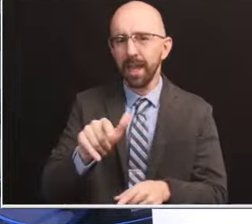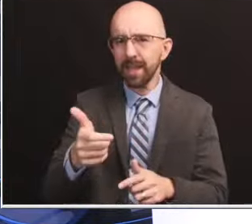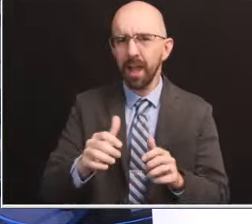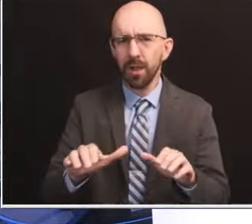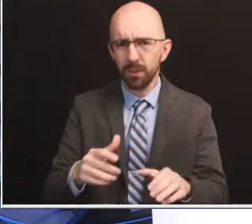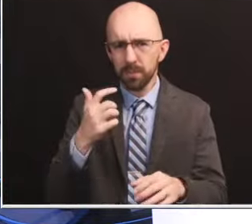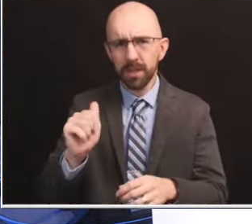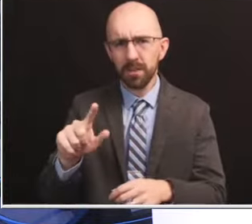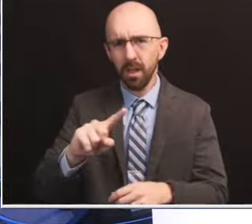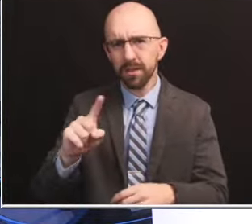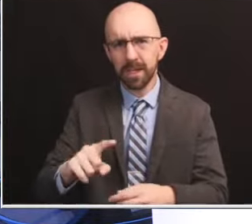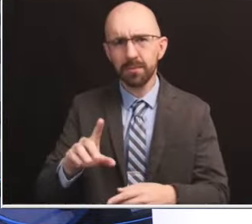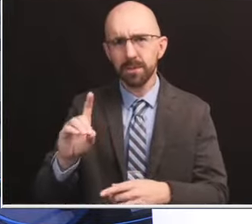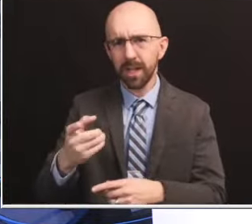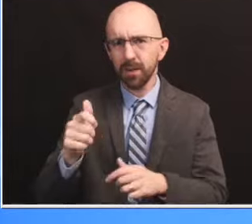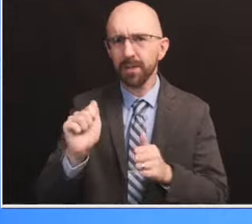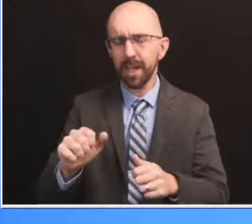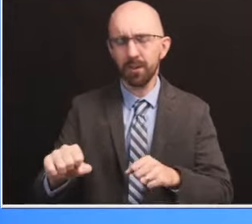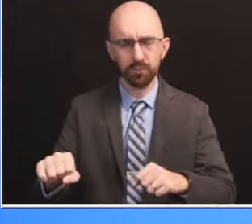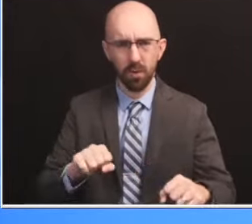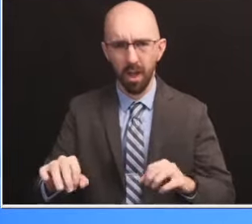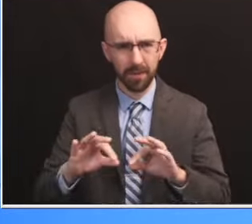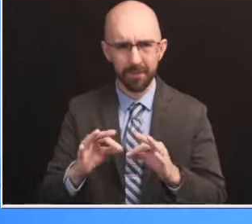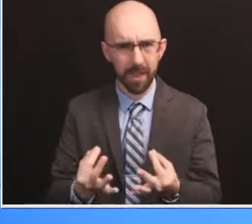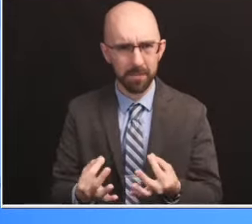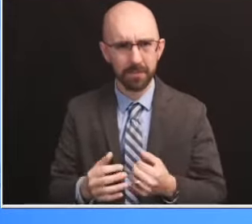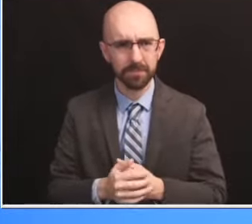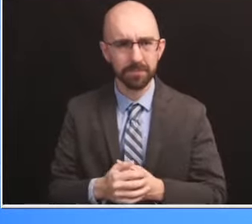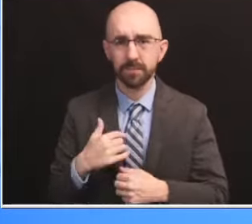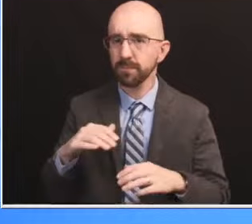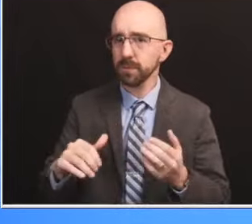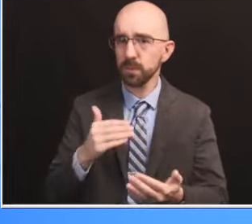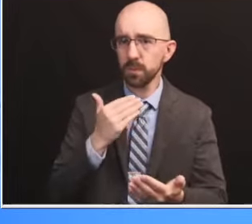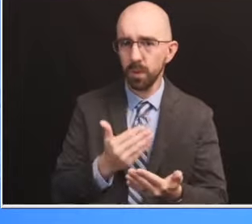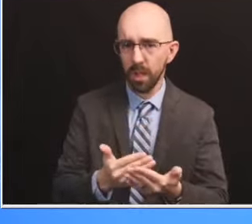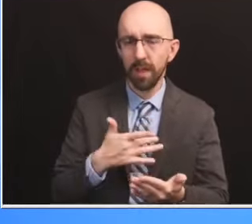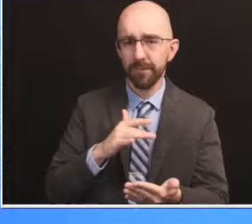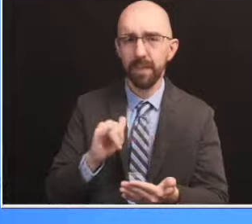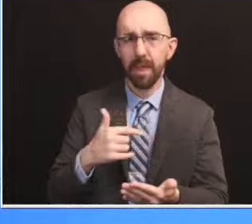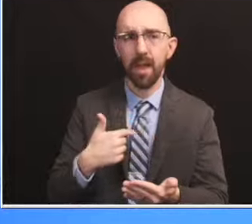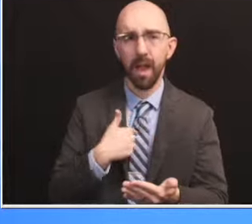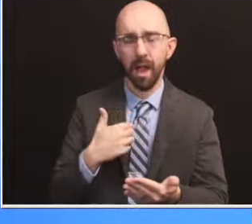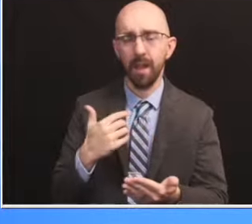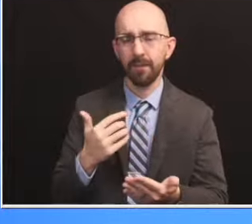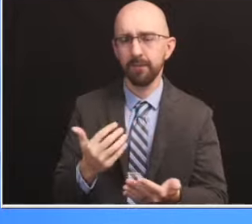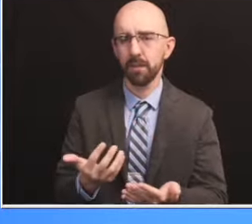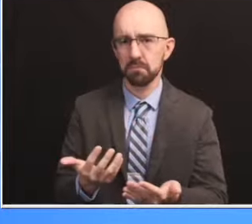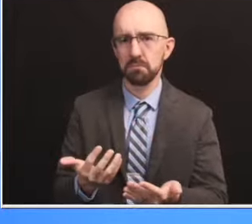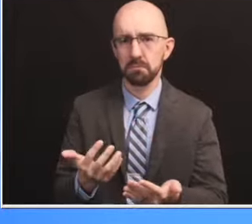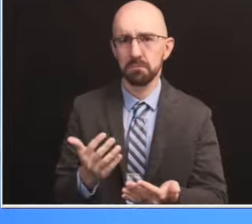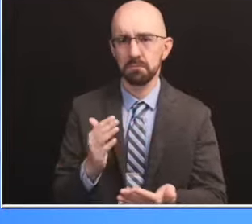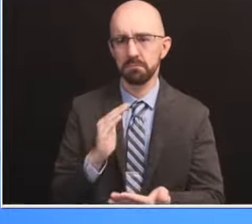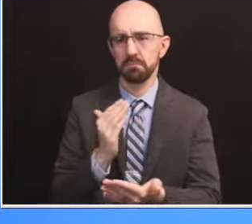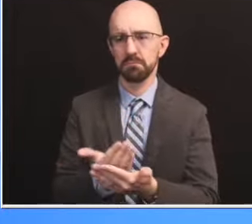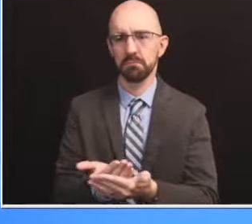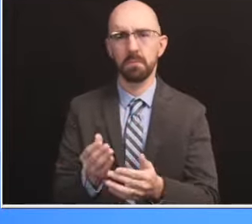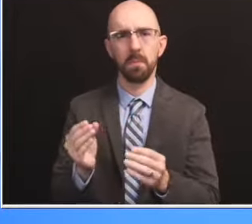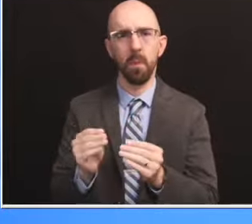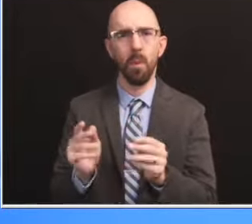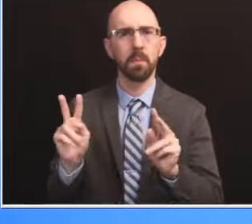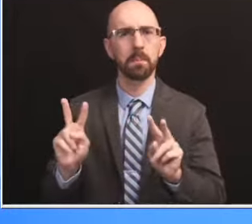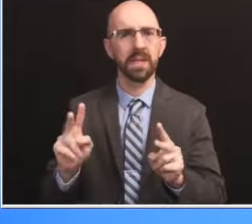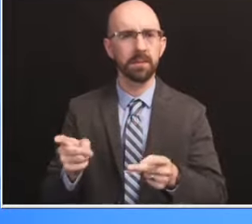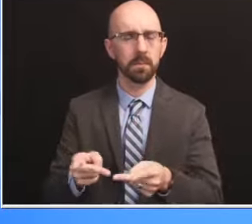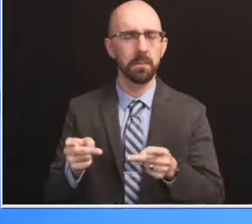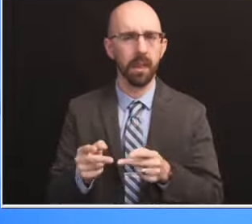family. I'm doing well. I feel like I've come to much more peace with the diagnosis than